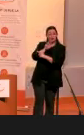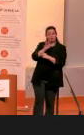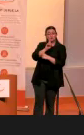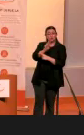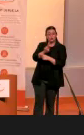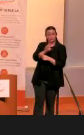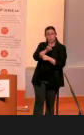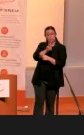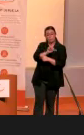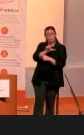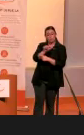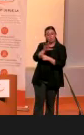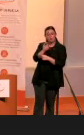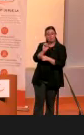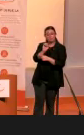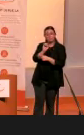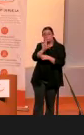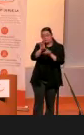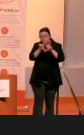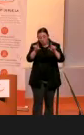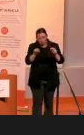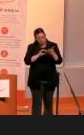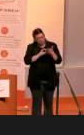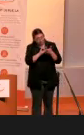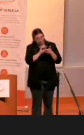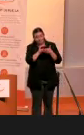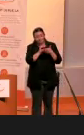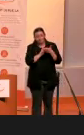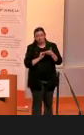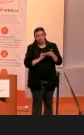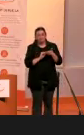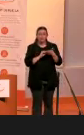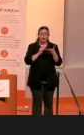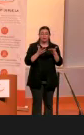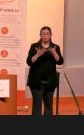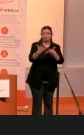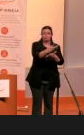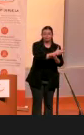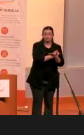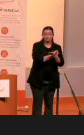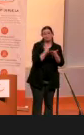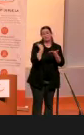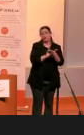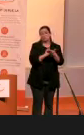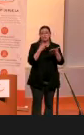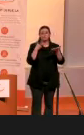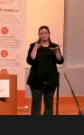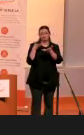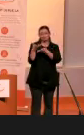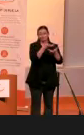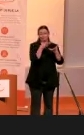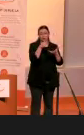Please fill out the card, send it down, and we'll go through a little